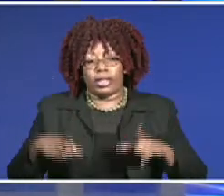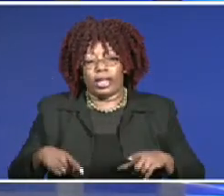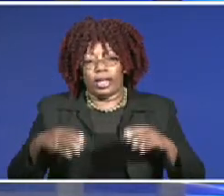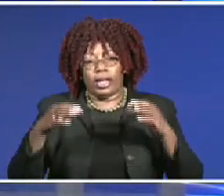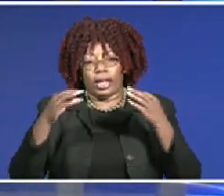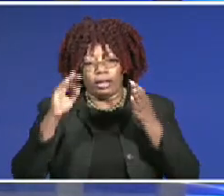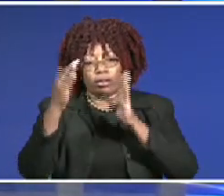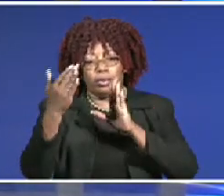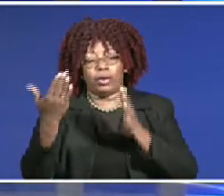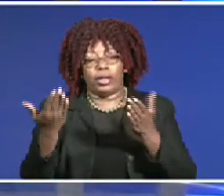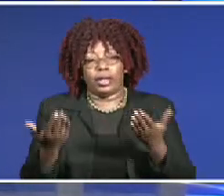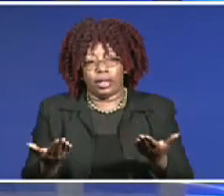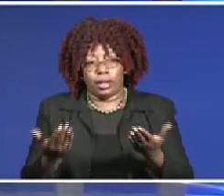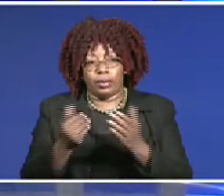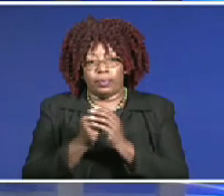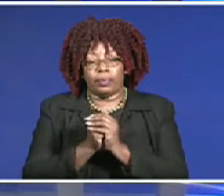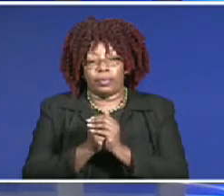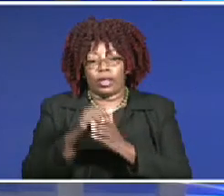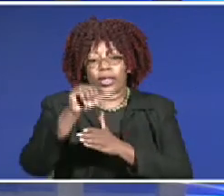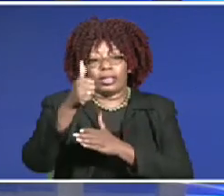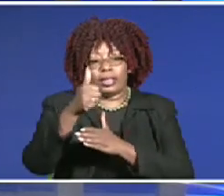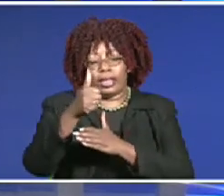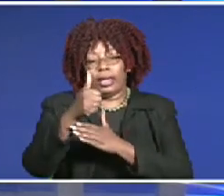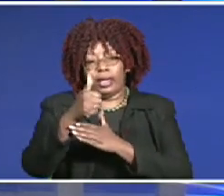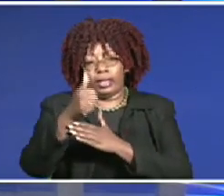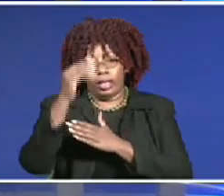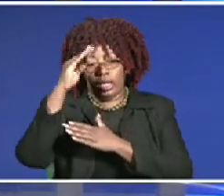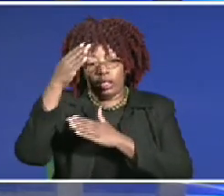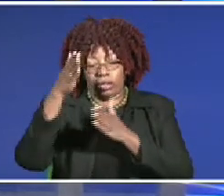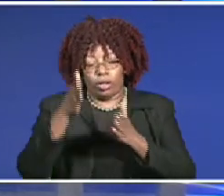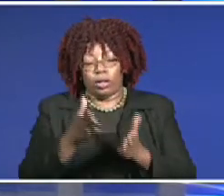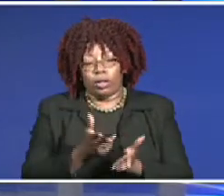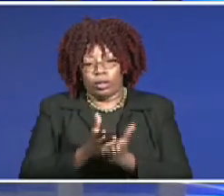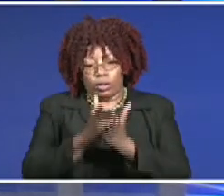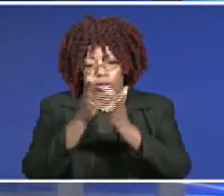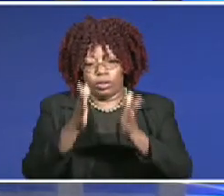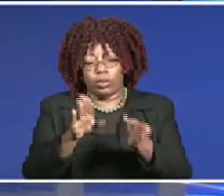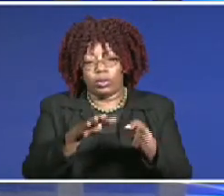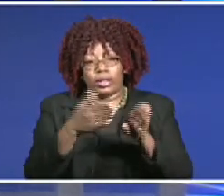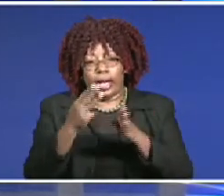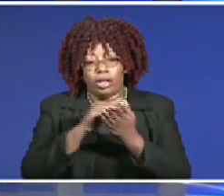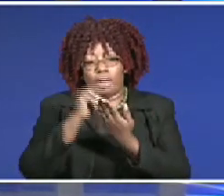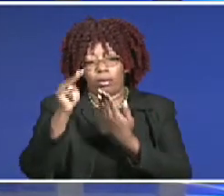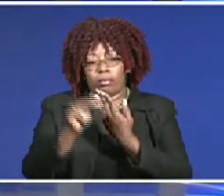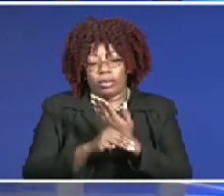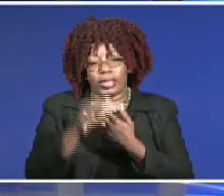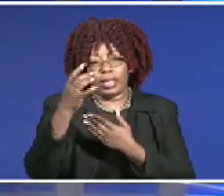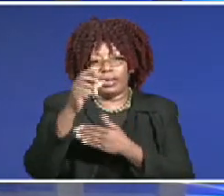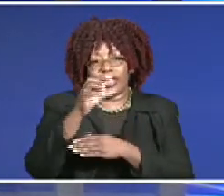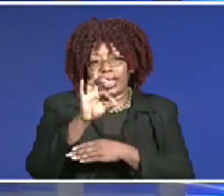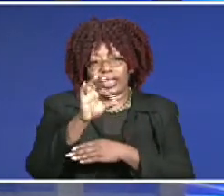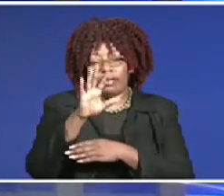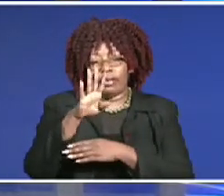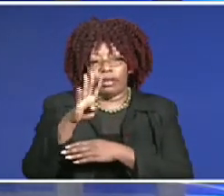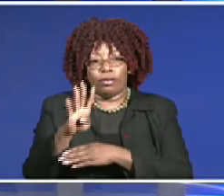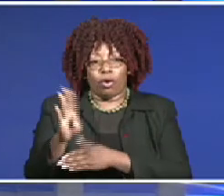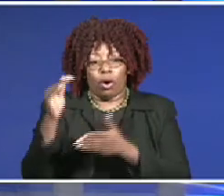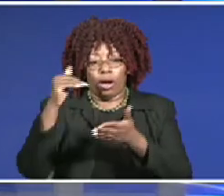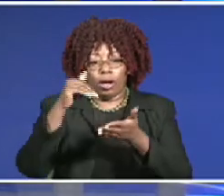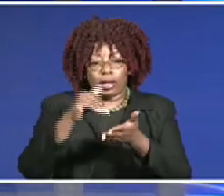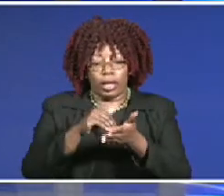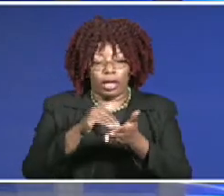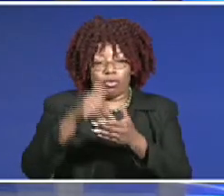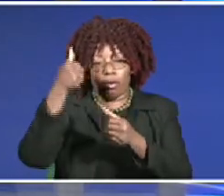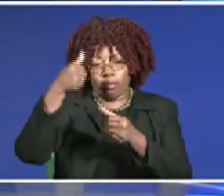mirrored here in the Capitol. 10 sailors of Patrol Squadron 23 who died on May 7, 1954, were again